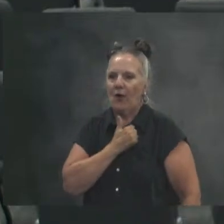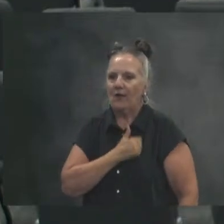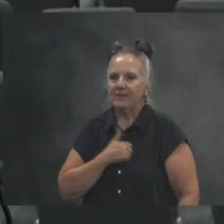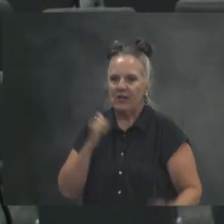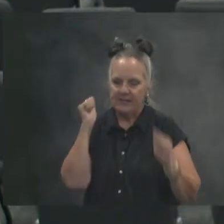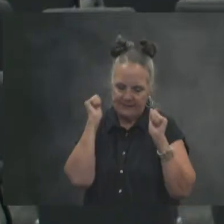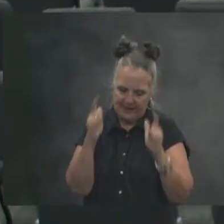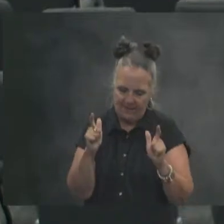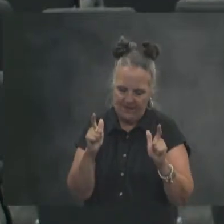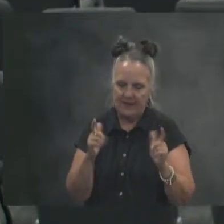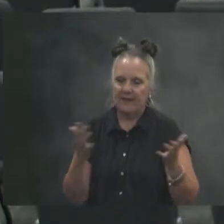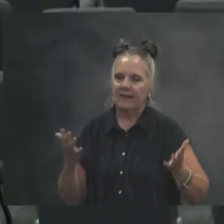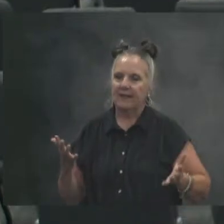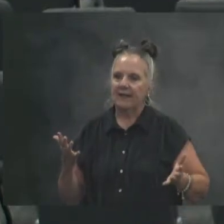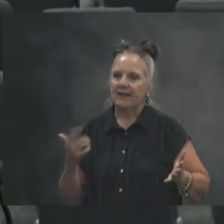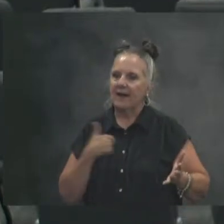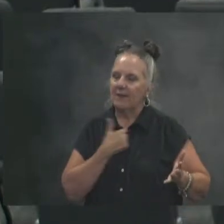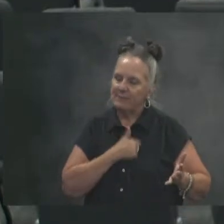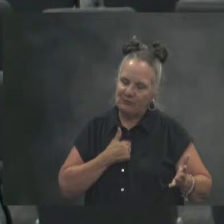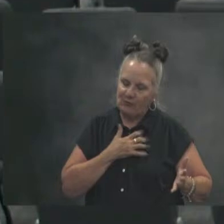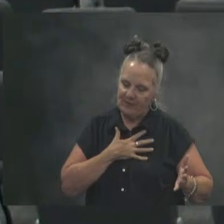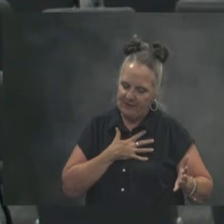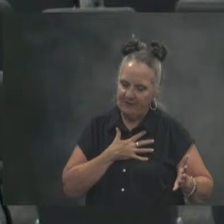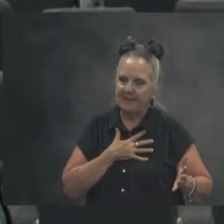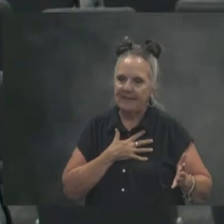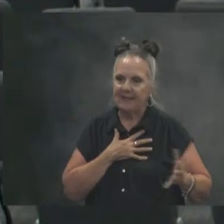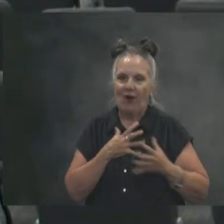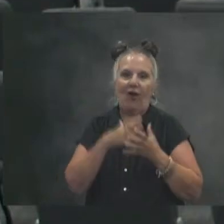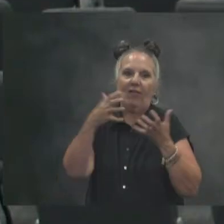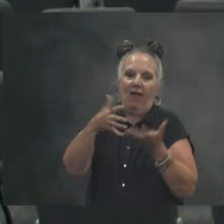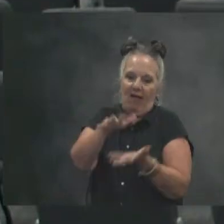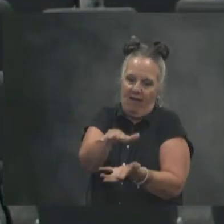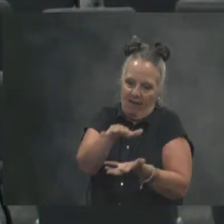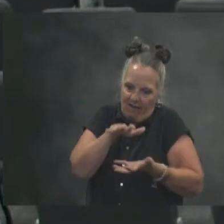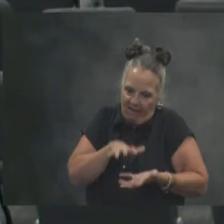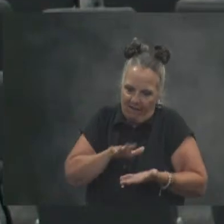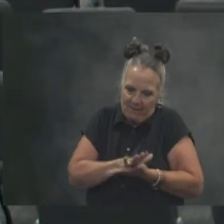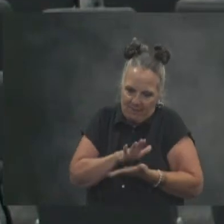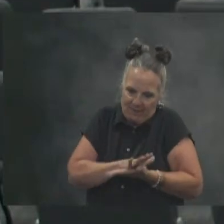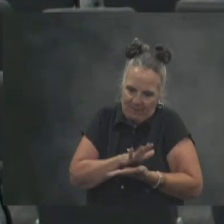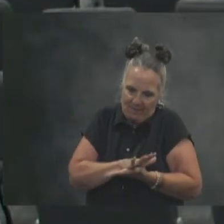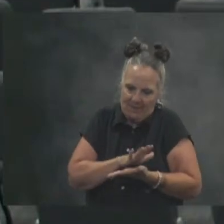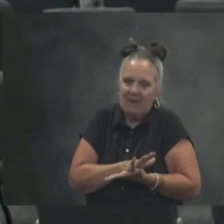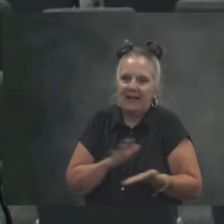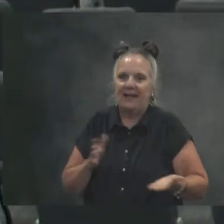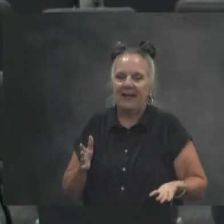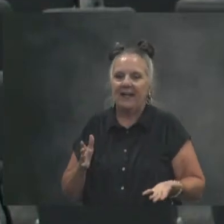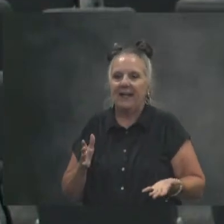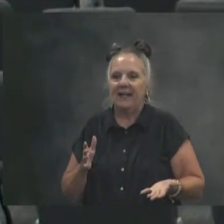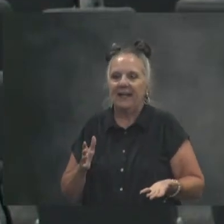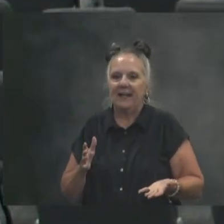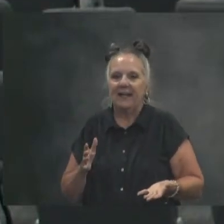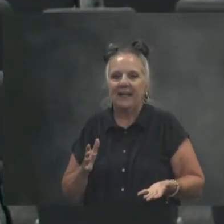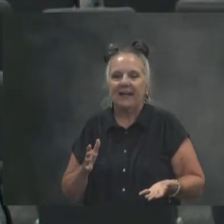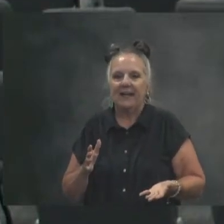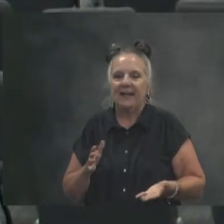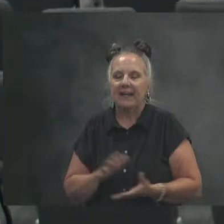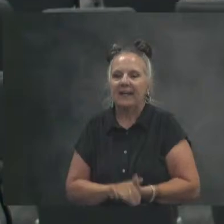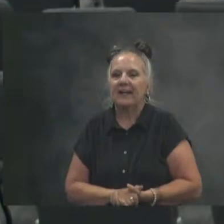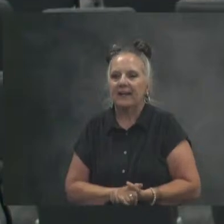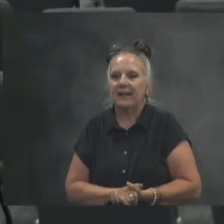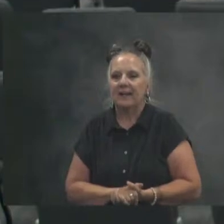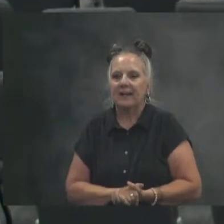everyone for There's a lot of them. Just got a little carried away. Can we vote on that one, Mrs.